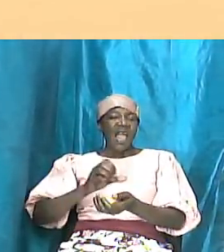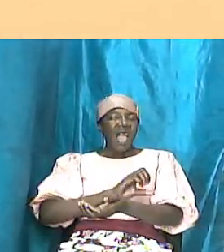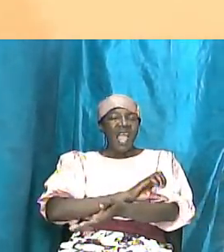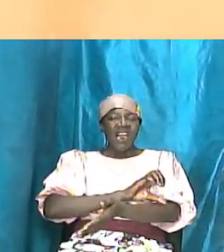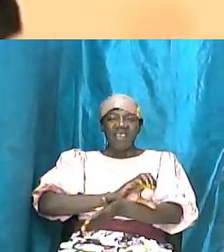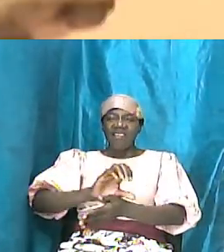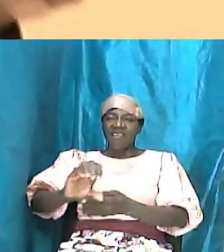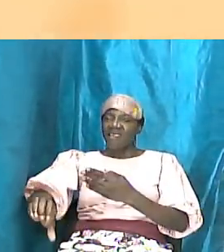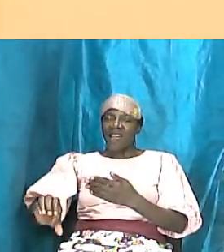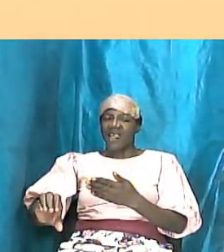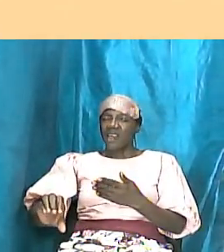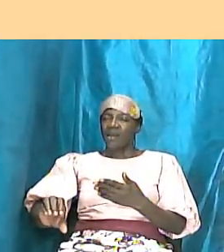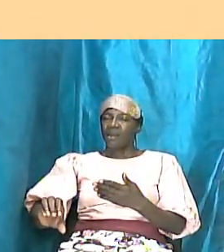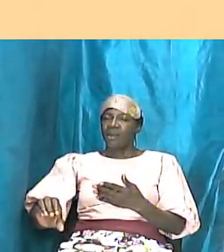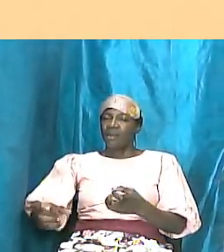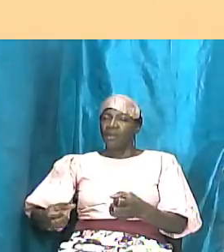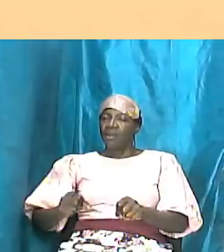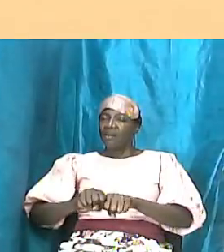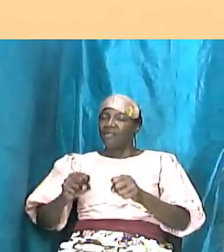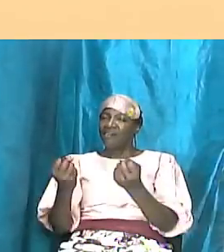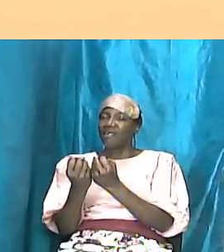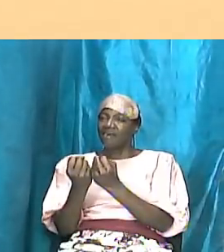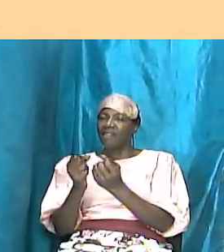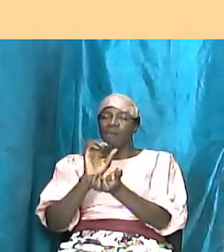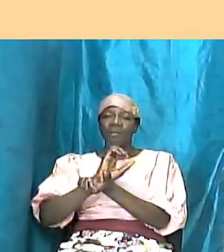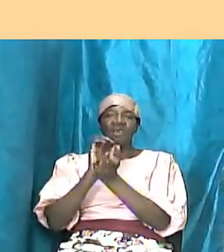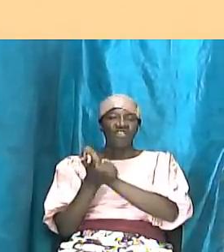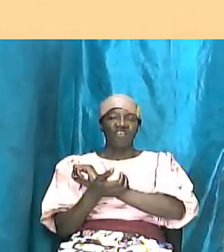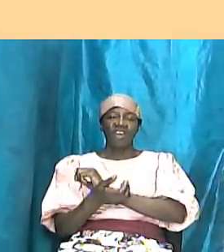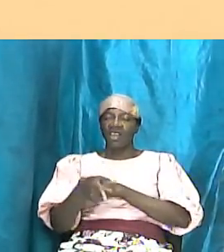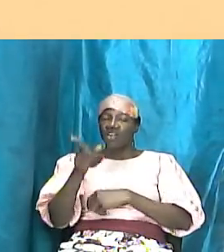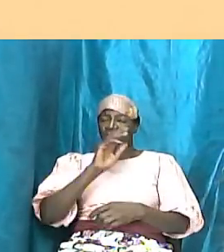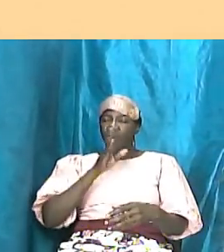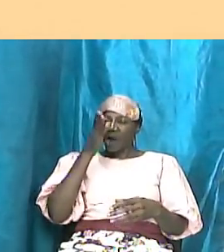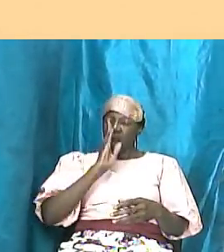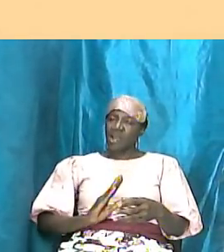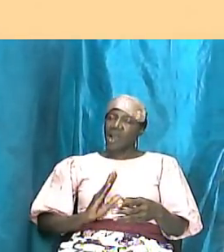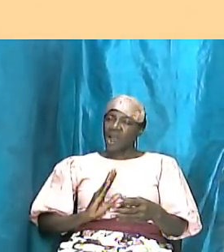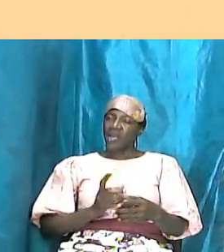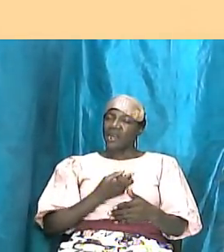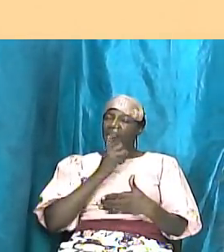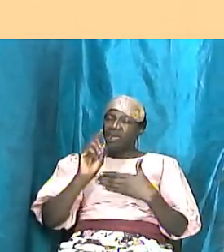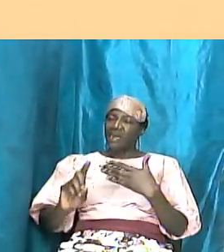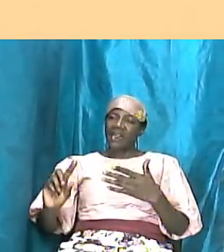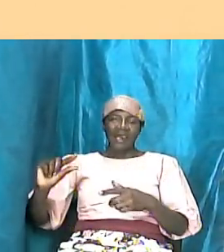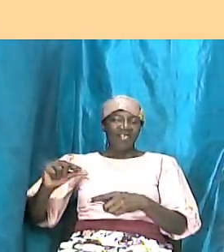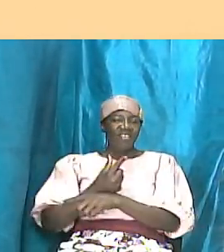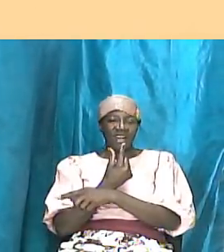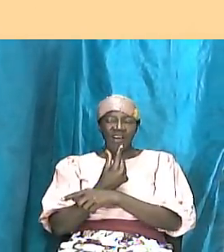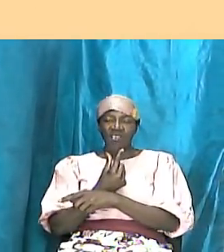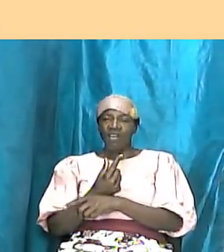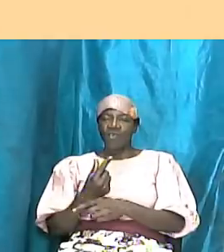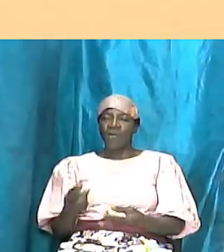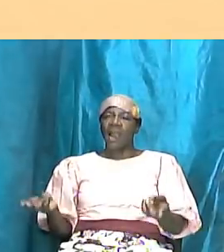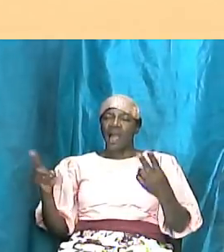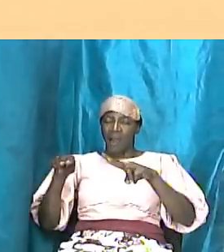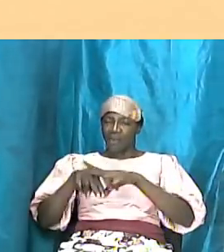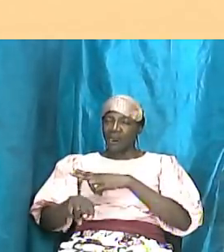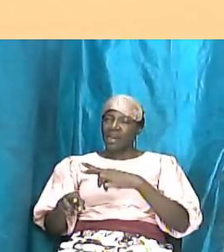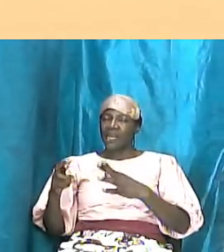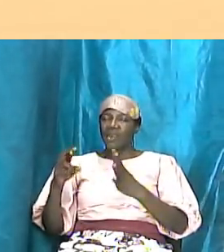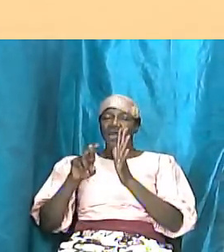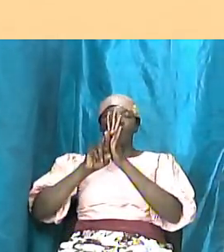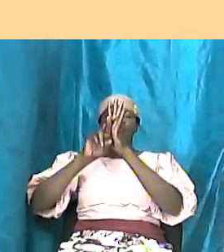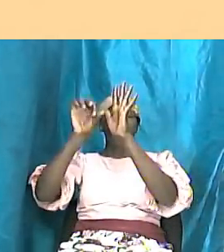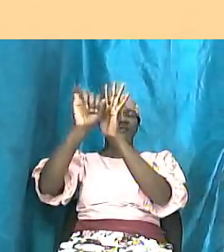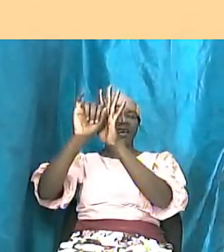God intended in Genesis is going to be accomplished in Revelation. And so from the beginning, it